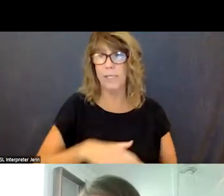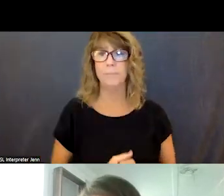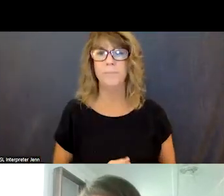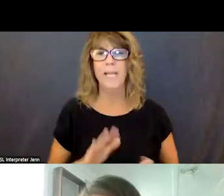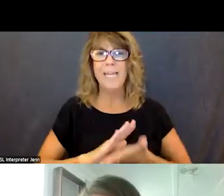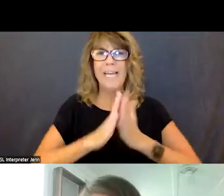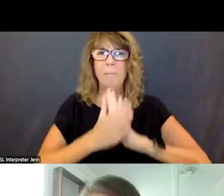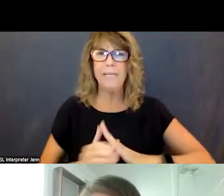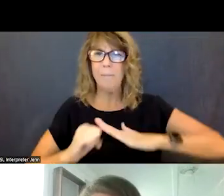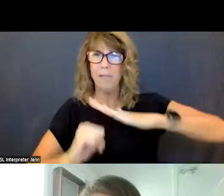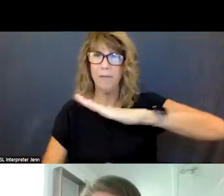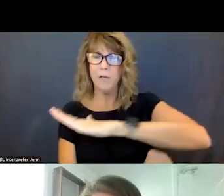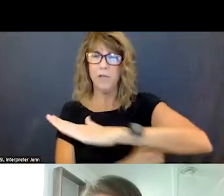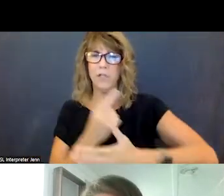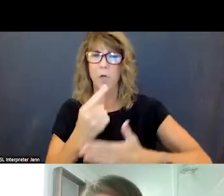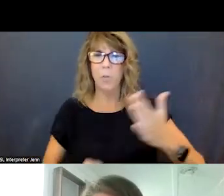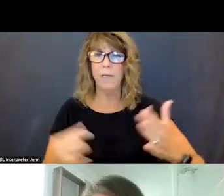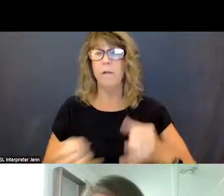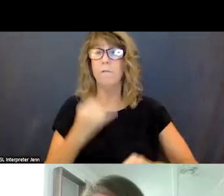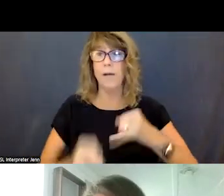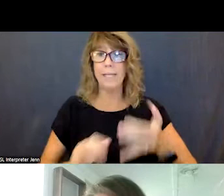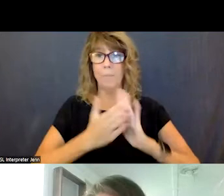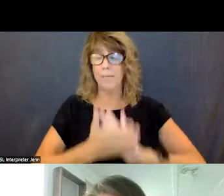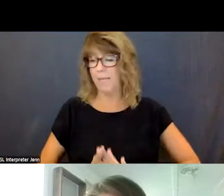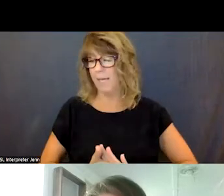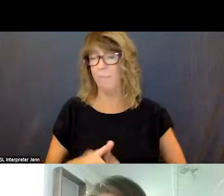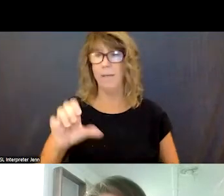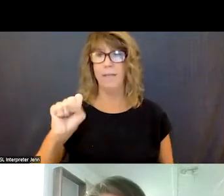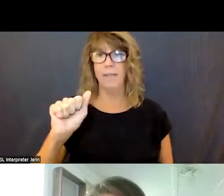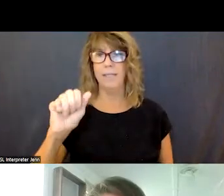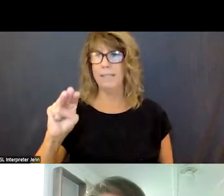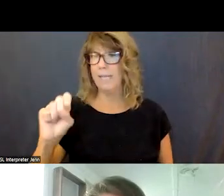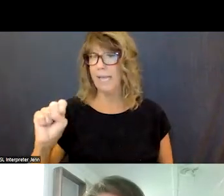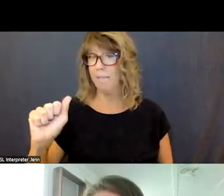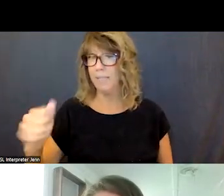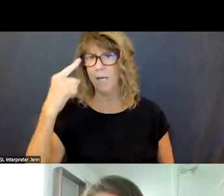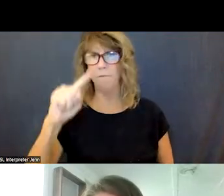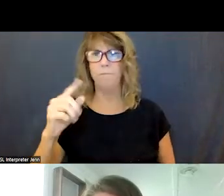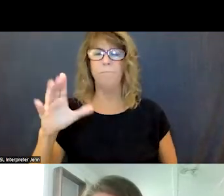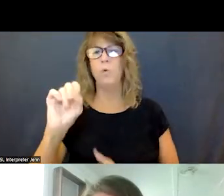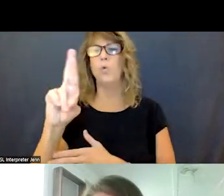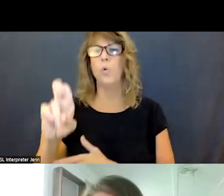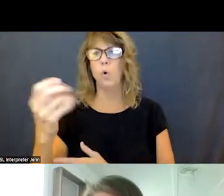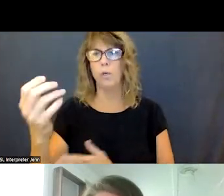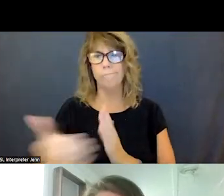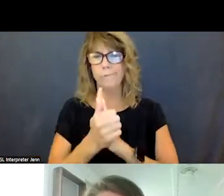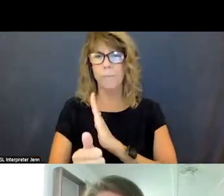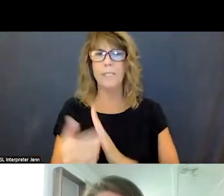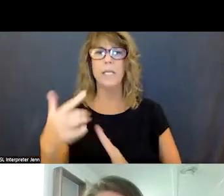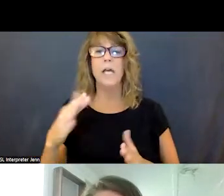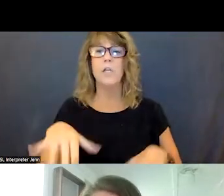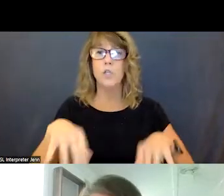the foundation of what finally emerged as the Samsa core competencies. She hosted and consulted